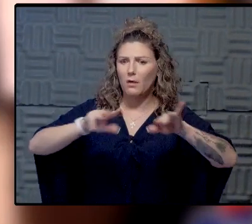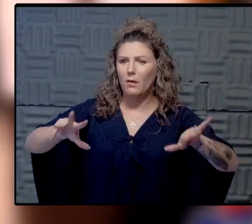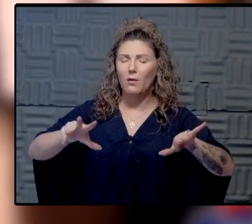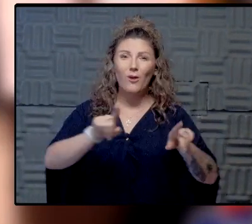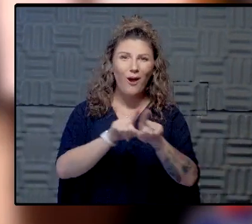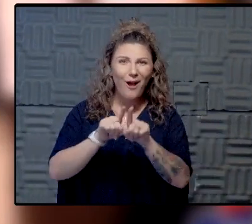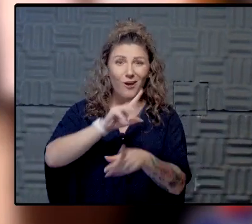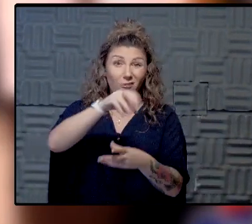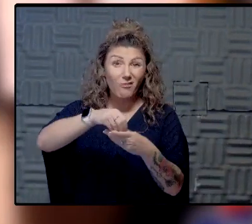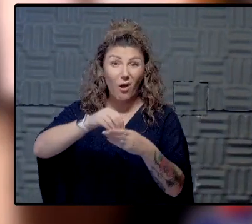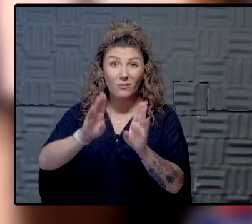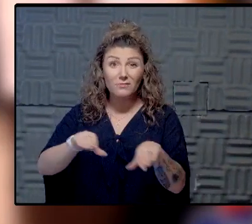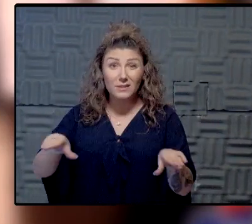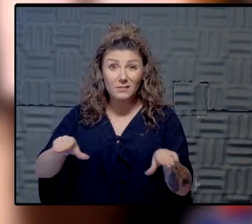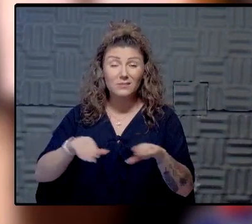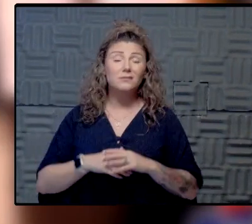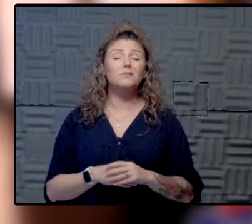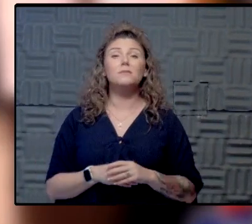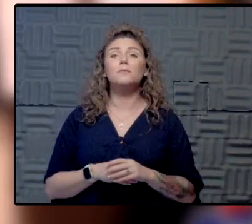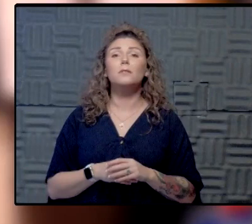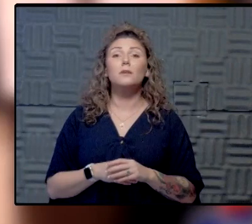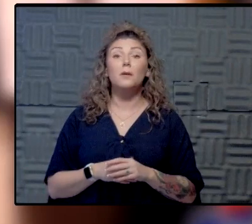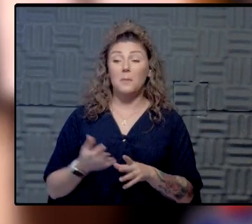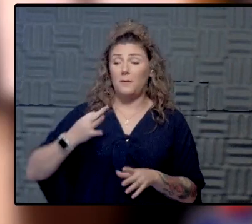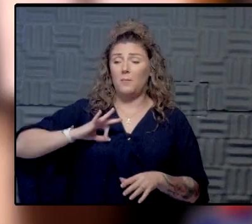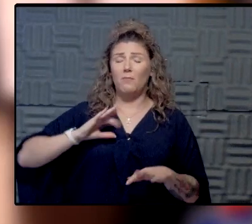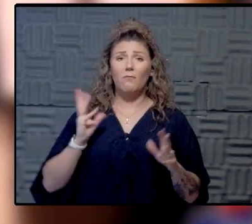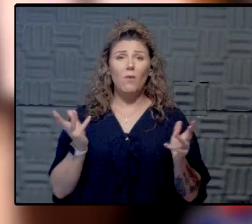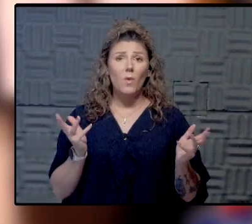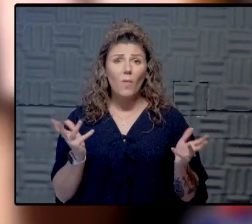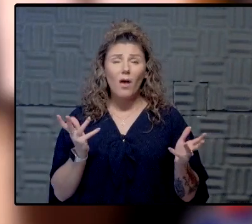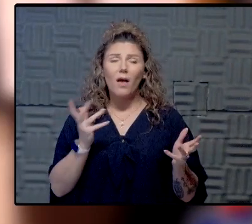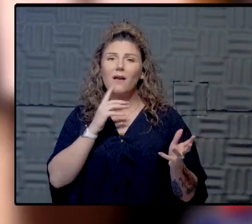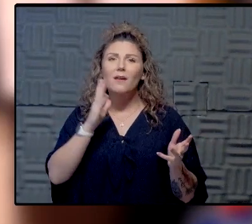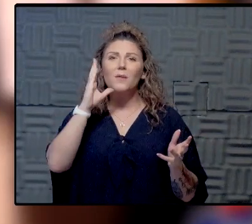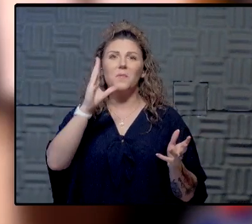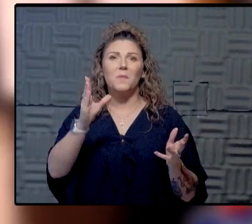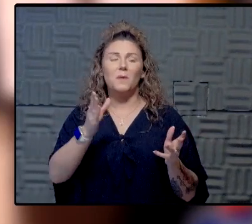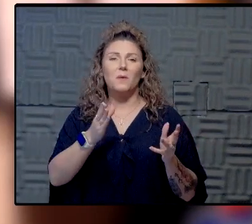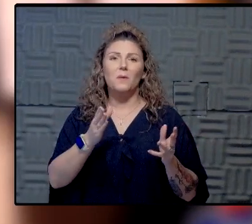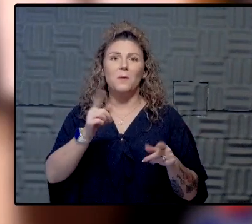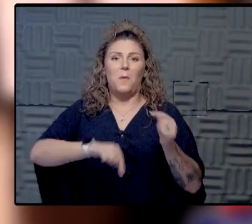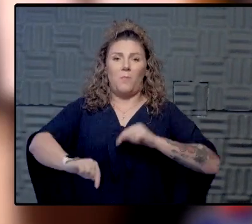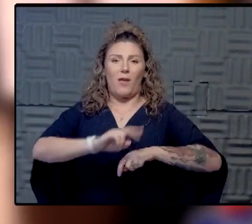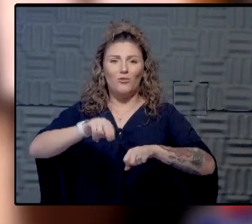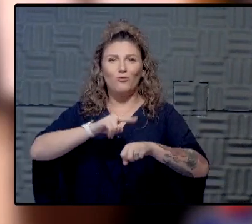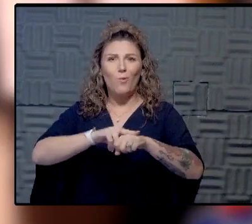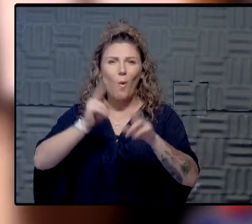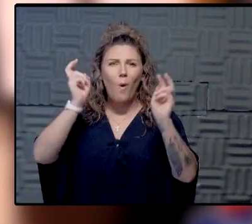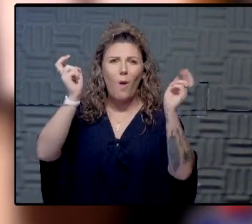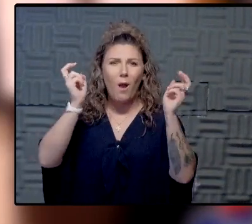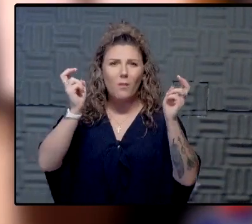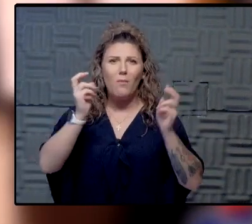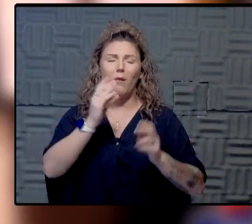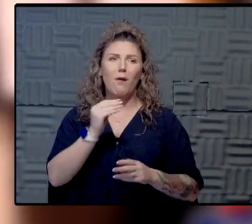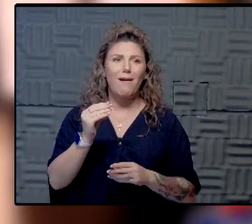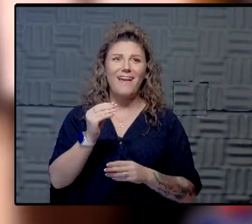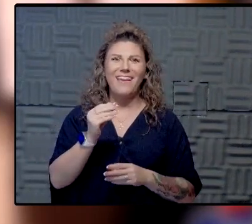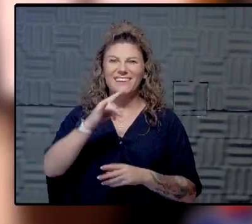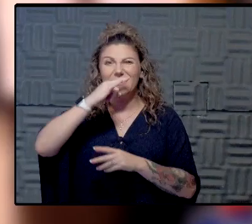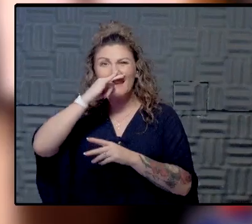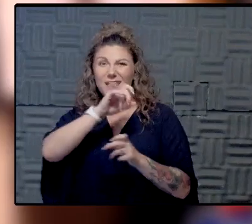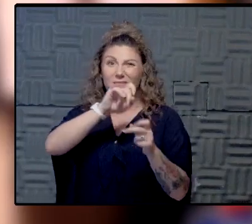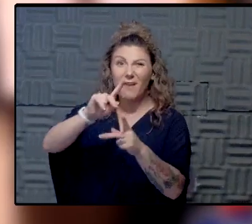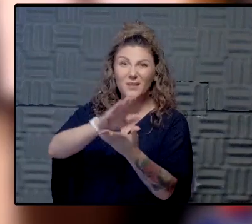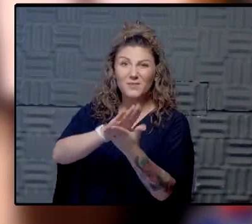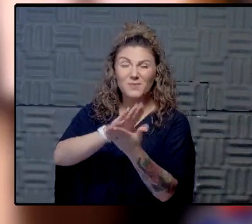kids. The benefit is that it is going to help us get back to normal more quickly, help our kids get back to school, all the activities that they